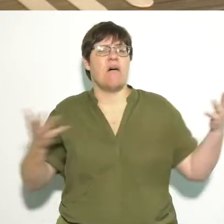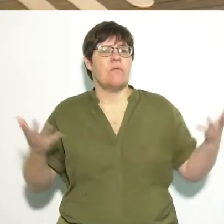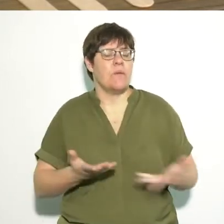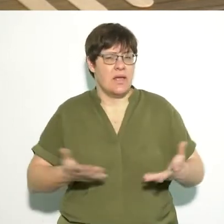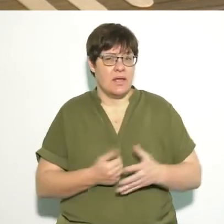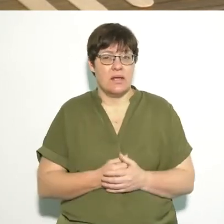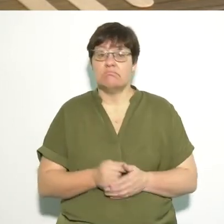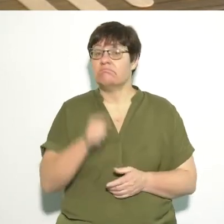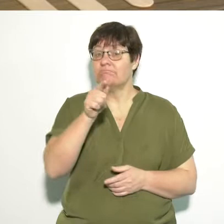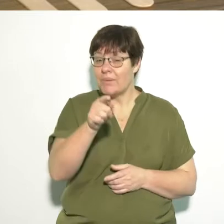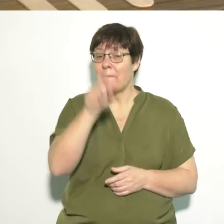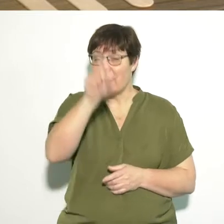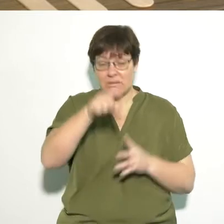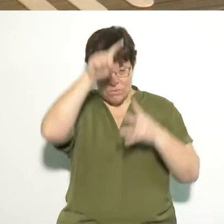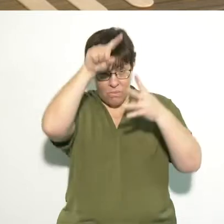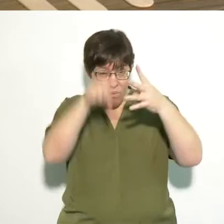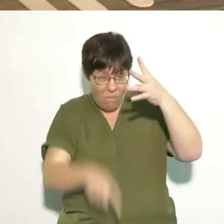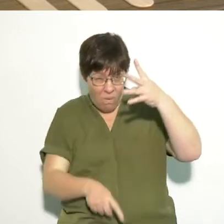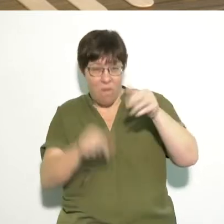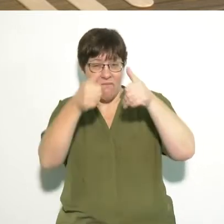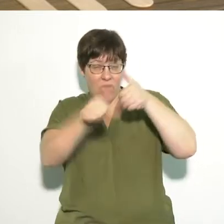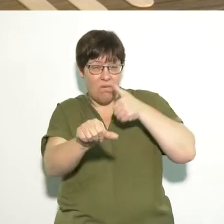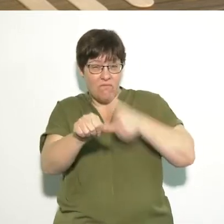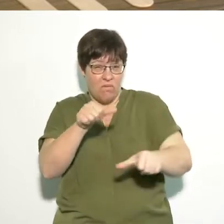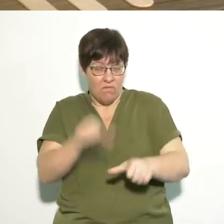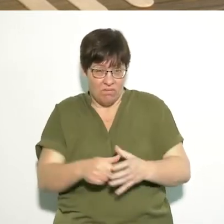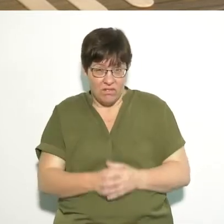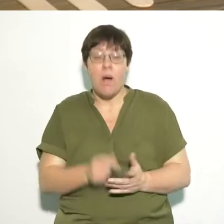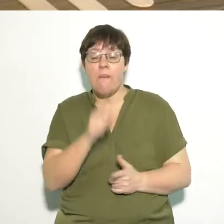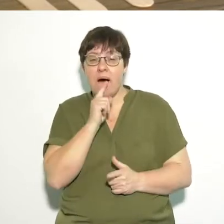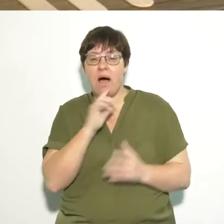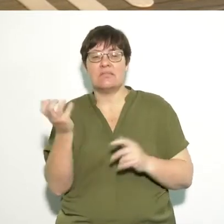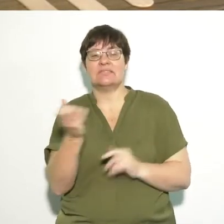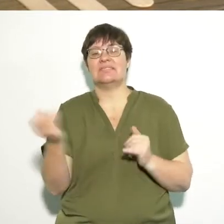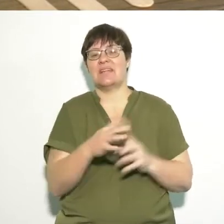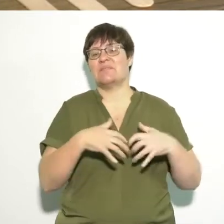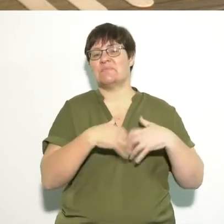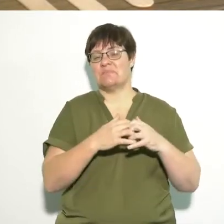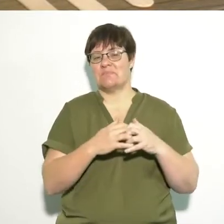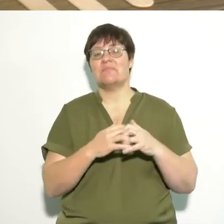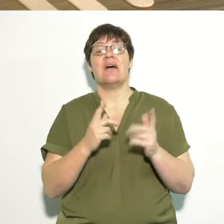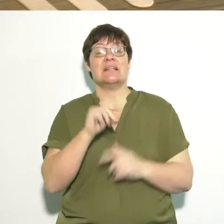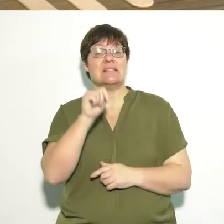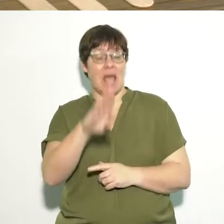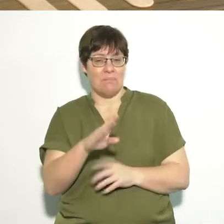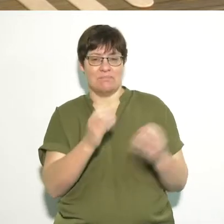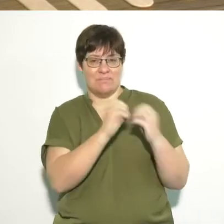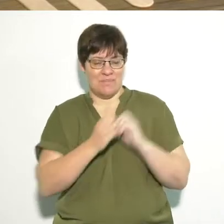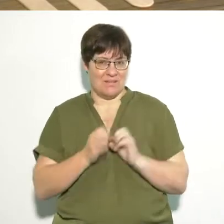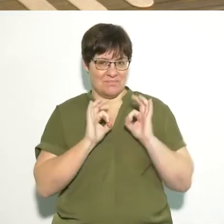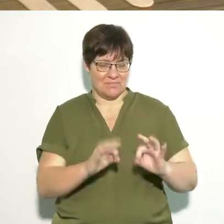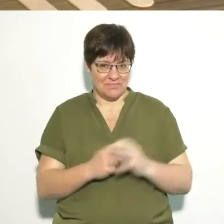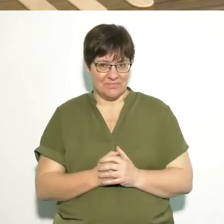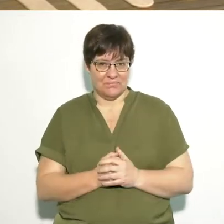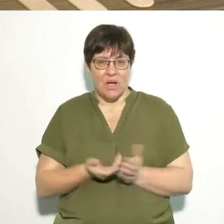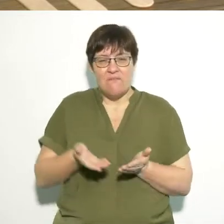you start as long as you fold all the lines so that we can make our dice and do our tabs. Here